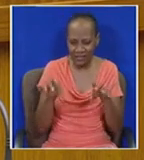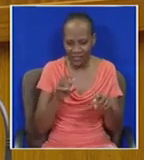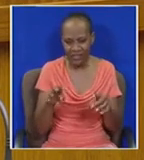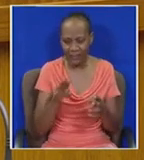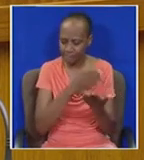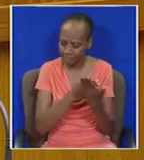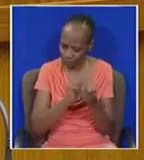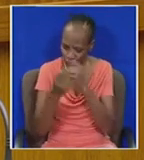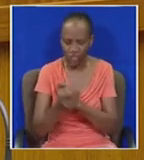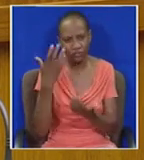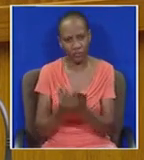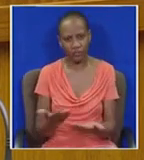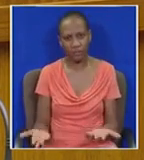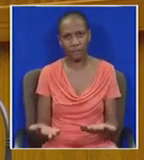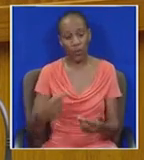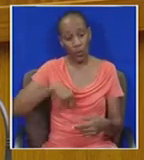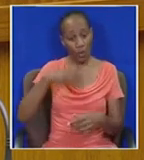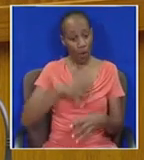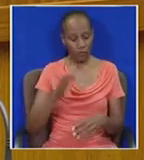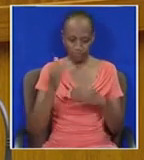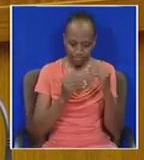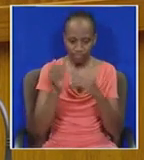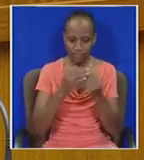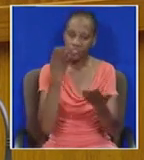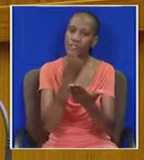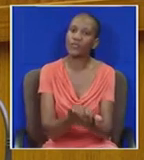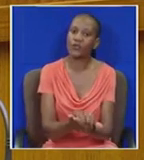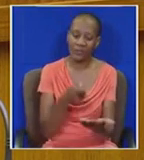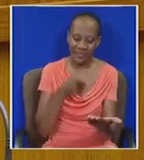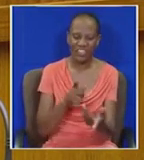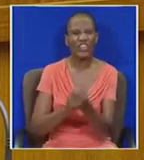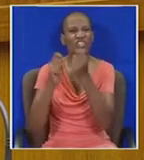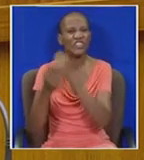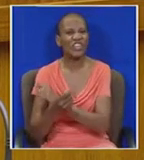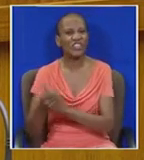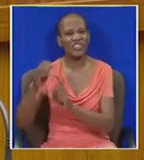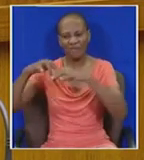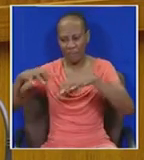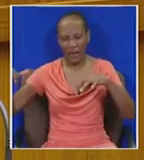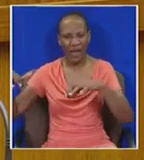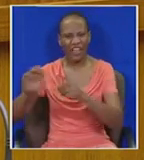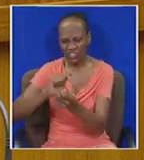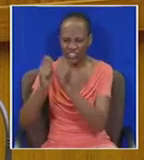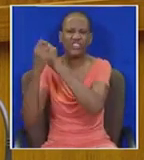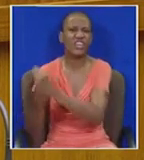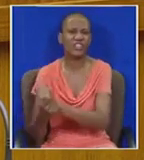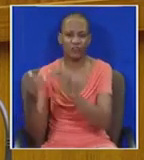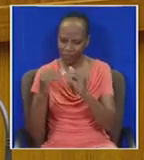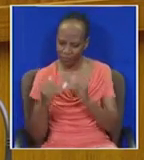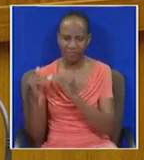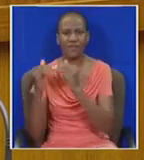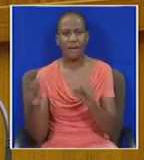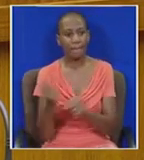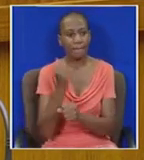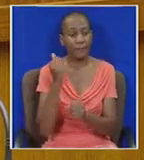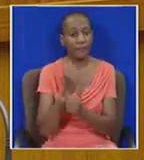Fundamentally, we are determined to build an economy that reverses apartheid injustices and corrects continuing